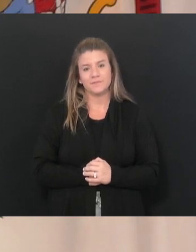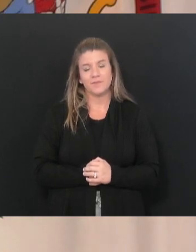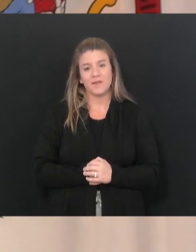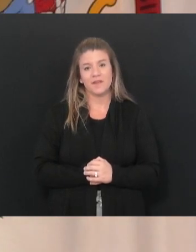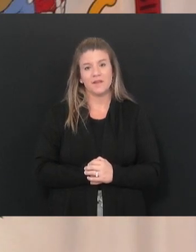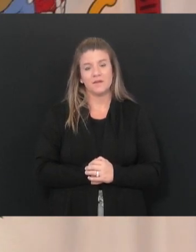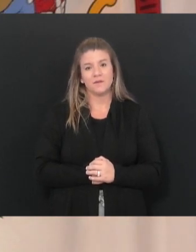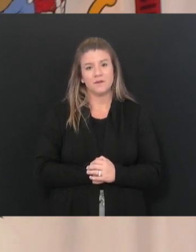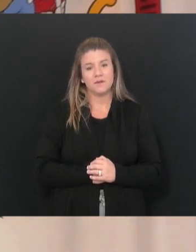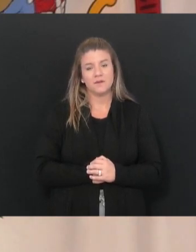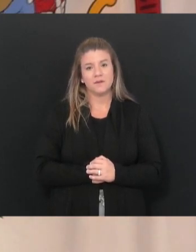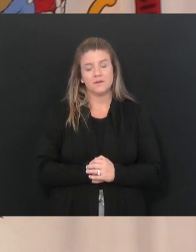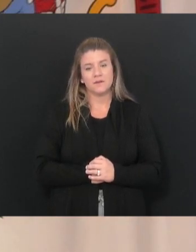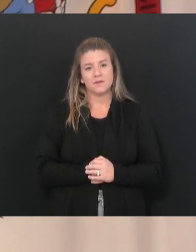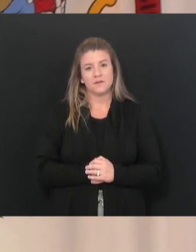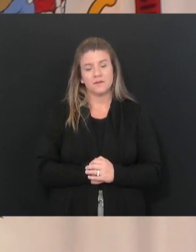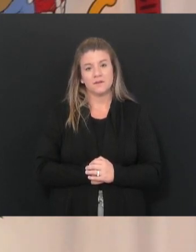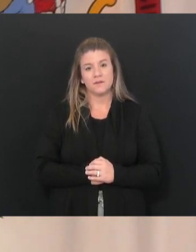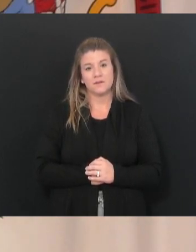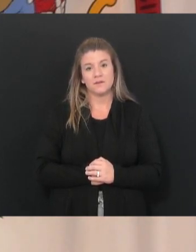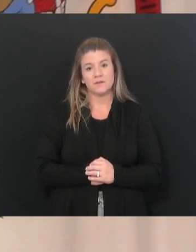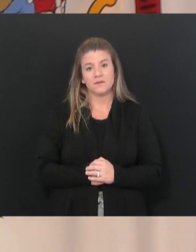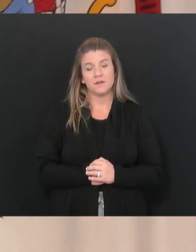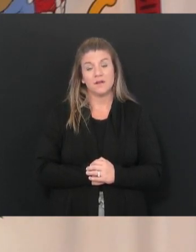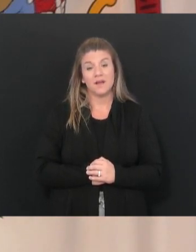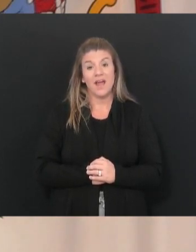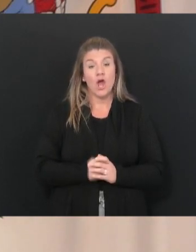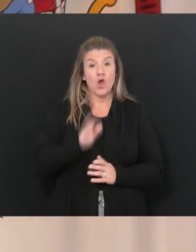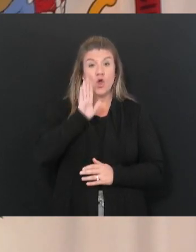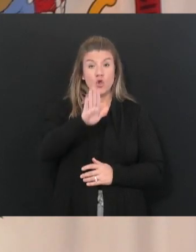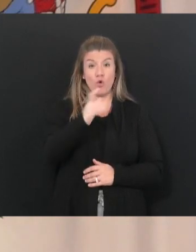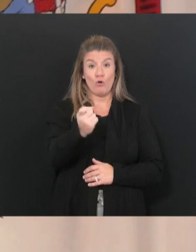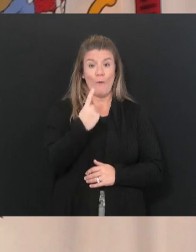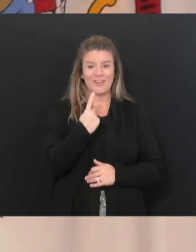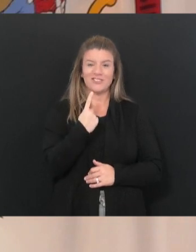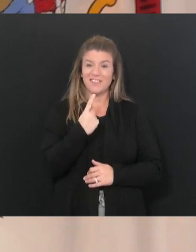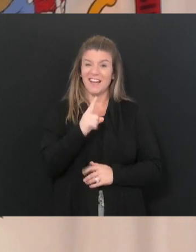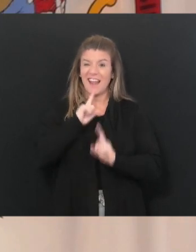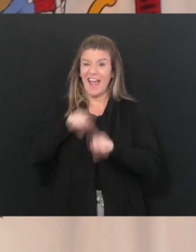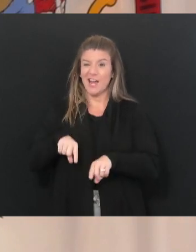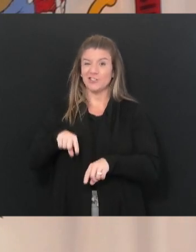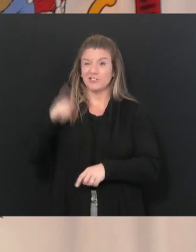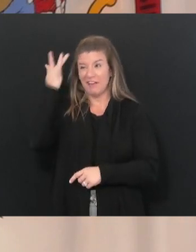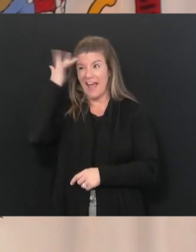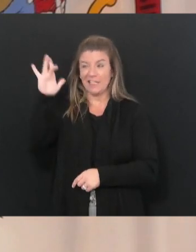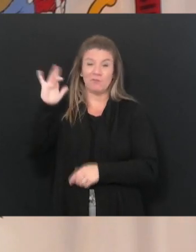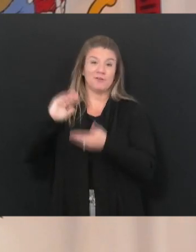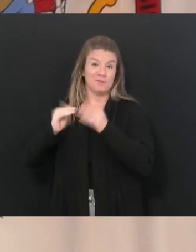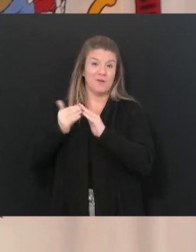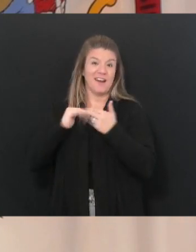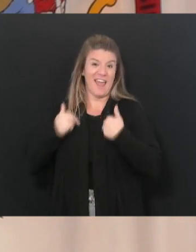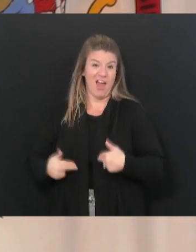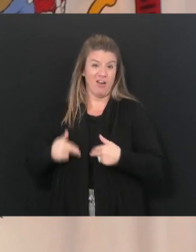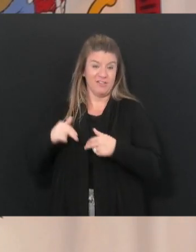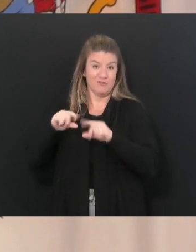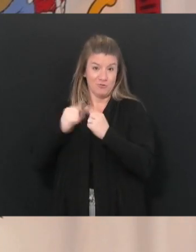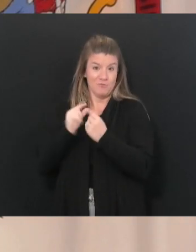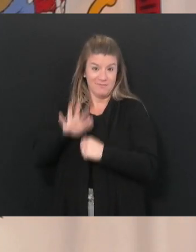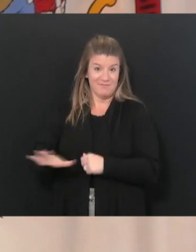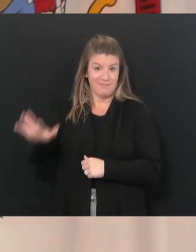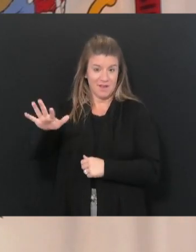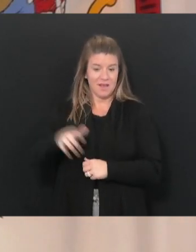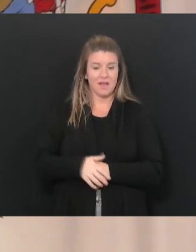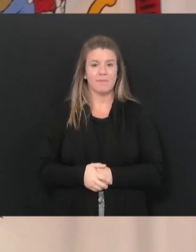All of these answers are going to have to come from the experts in our healthcare communities. Now, if we're getting an